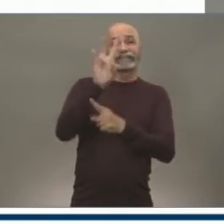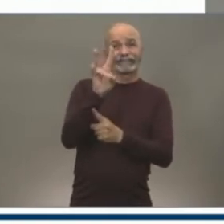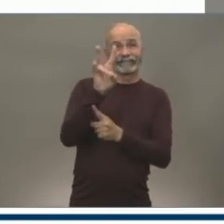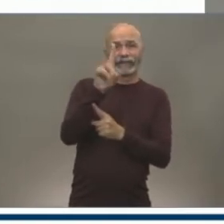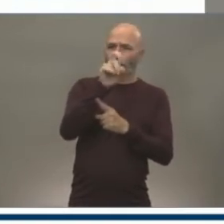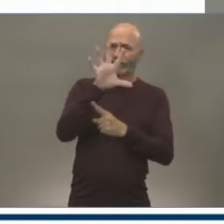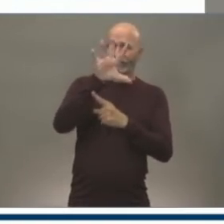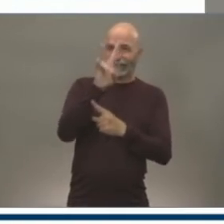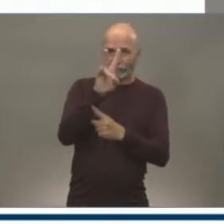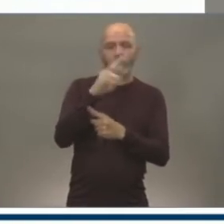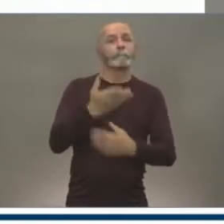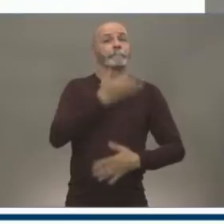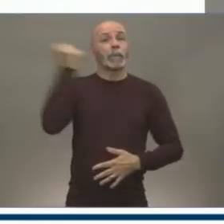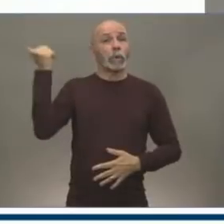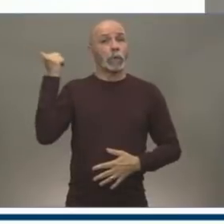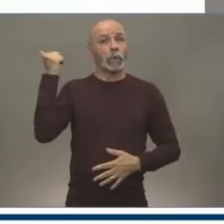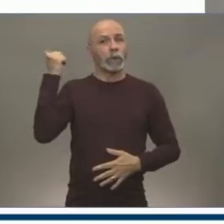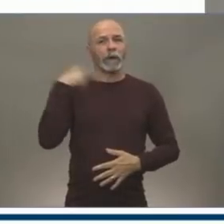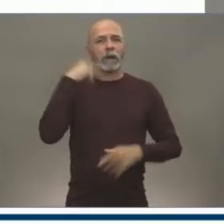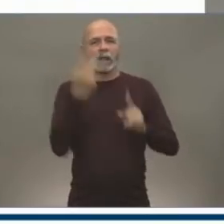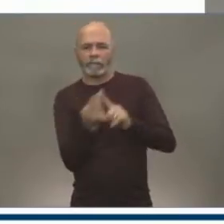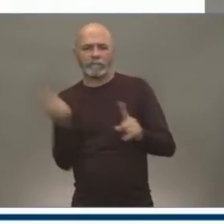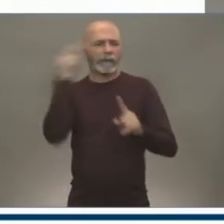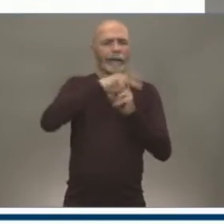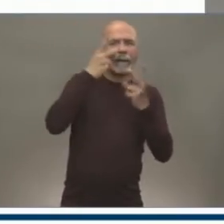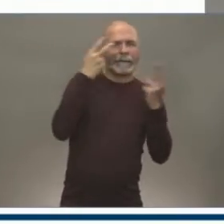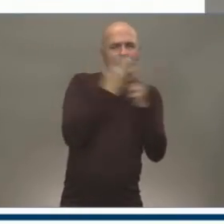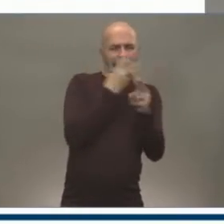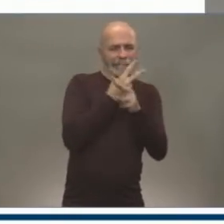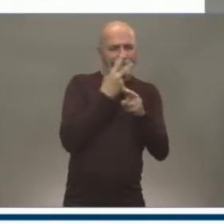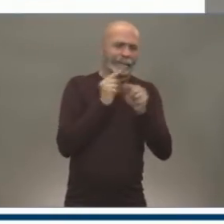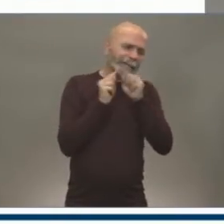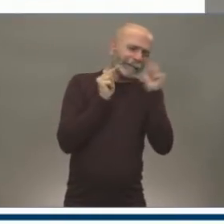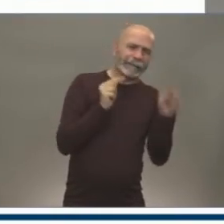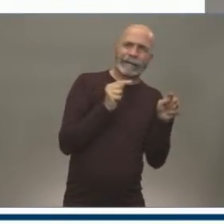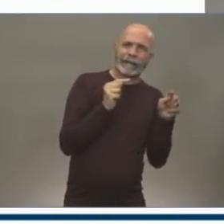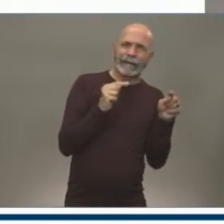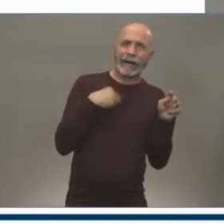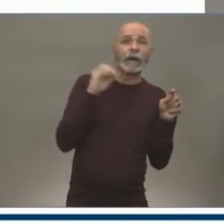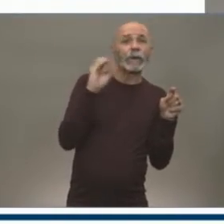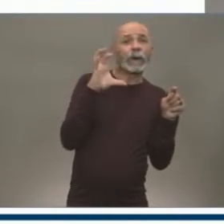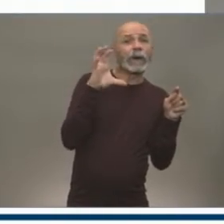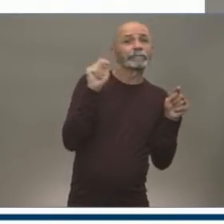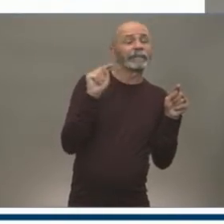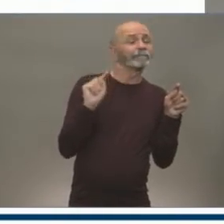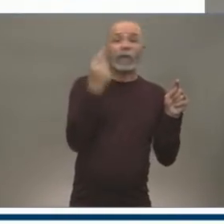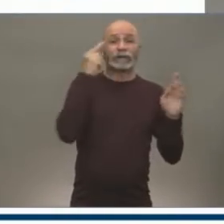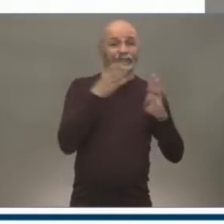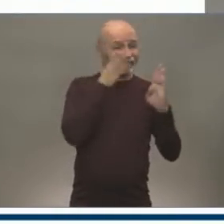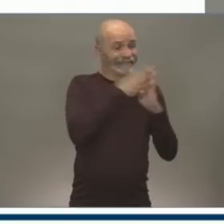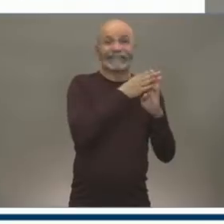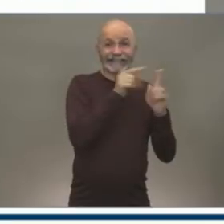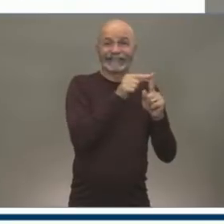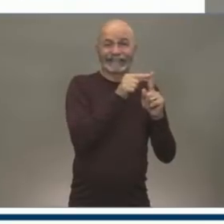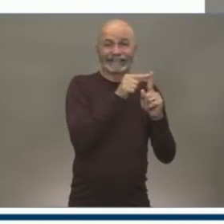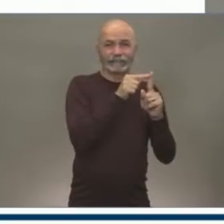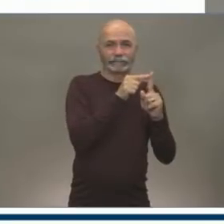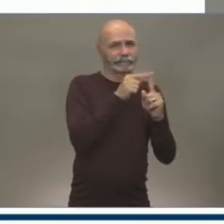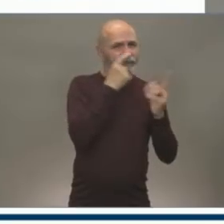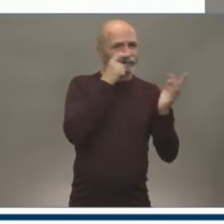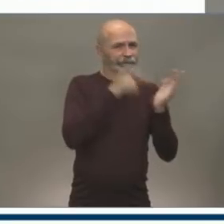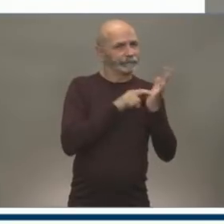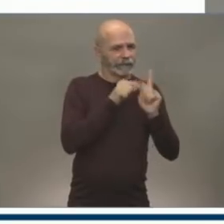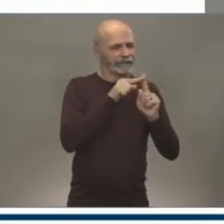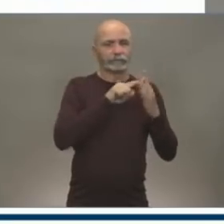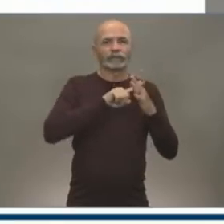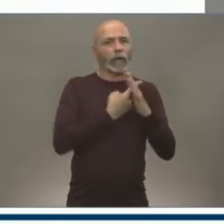retrospect, we're looking back, we've identified October 1st as the time when we say that was the start of the second wave